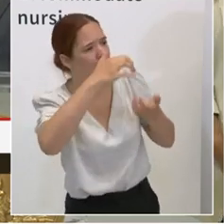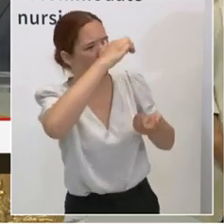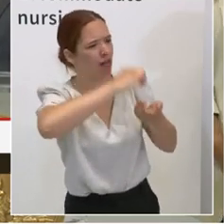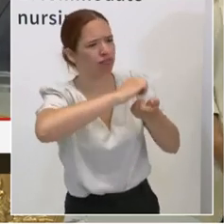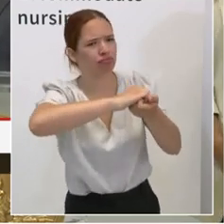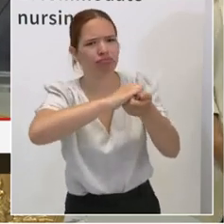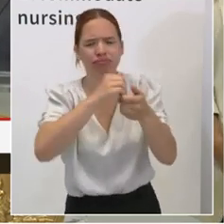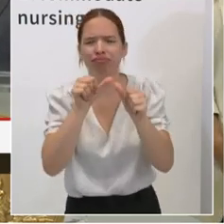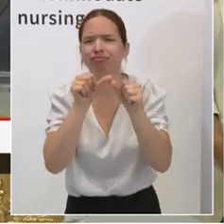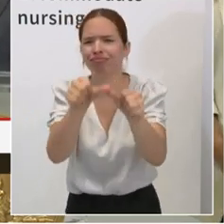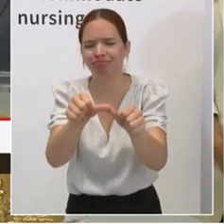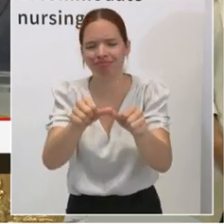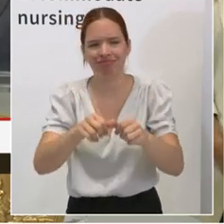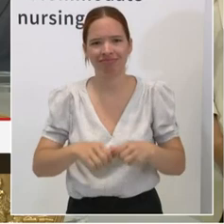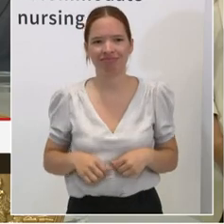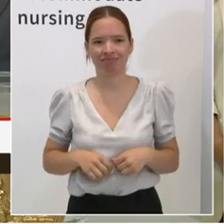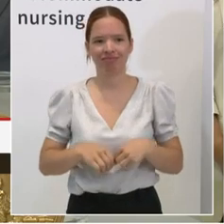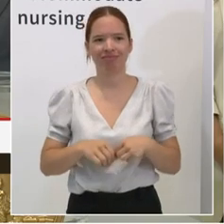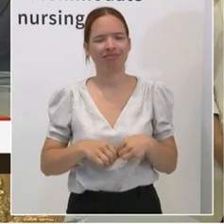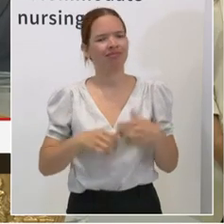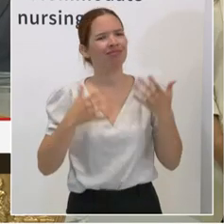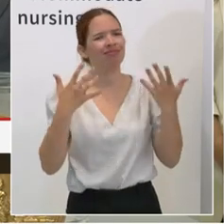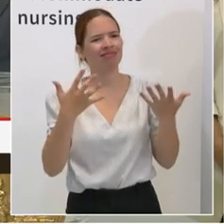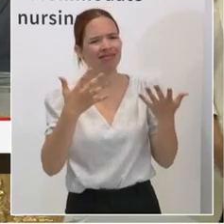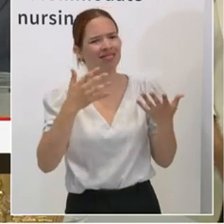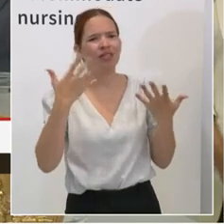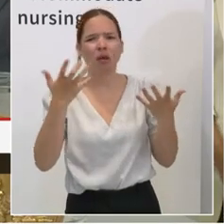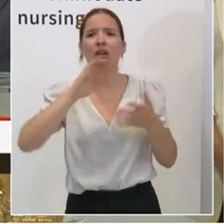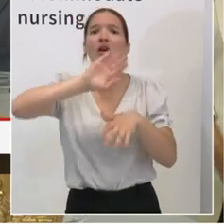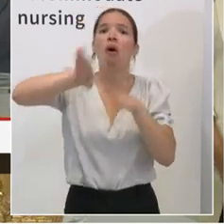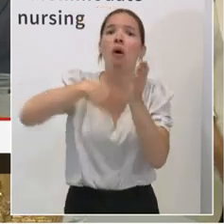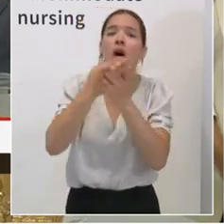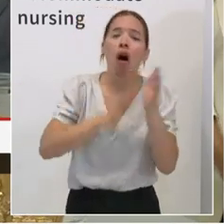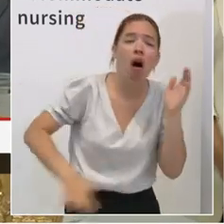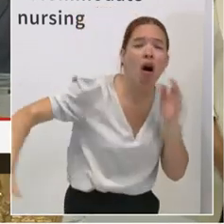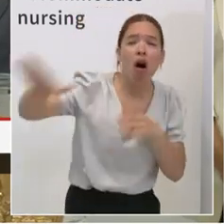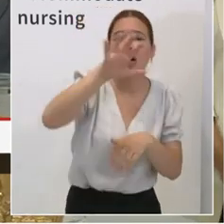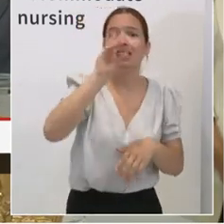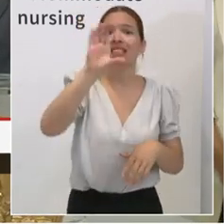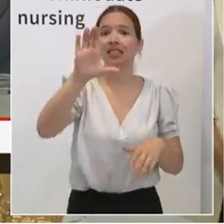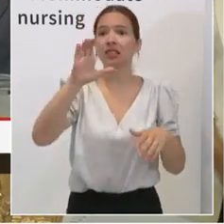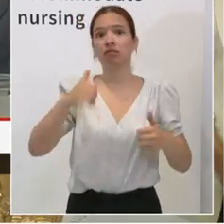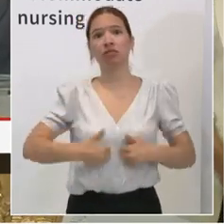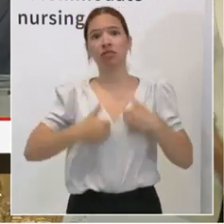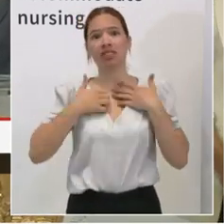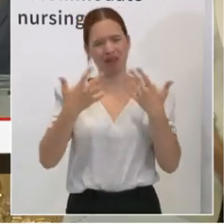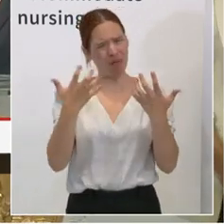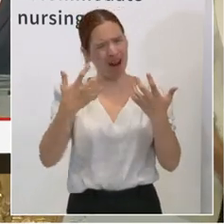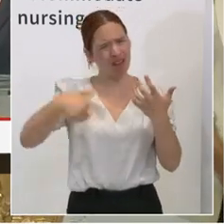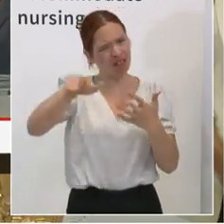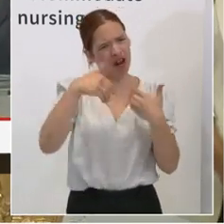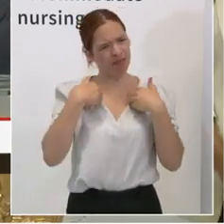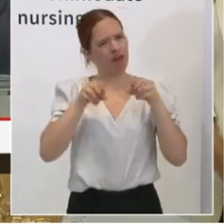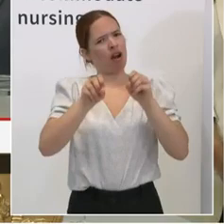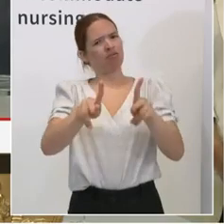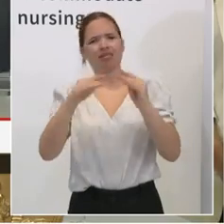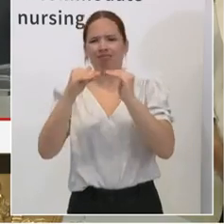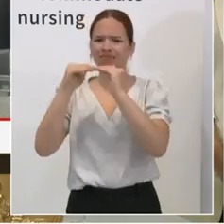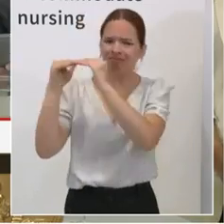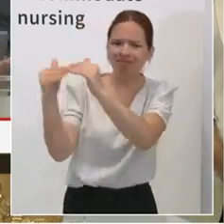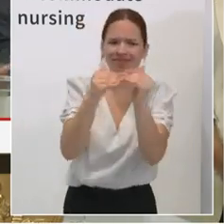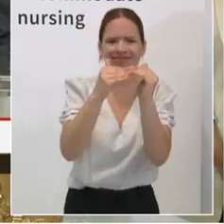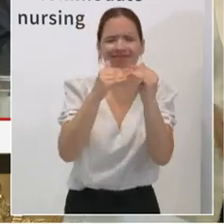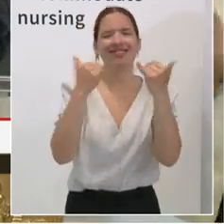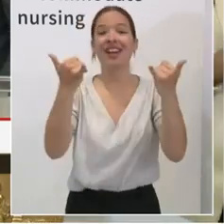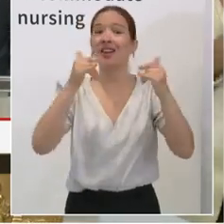opportunity to achieve their highest level of health. Please join me in welcoming Mayor Muriel Bowser to the